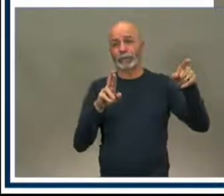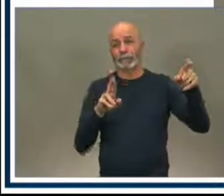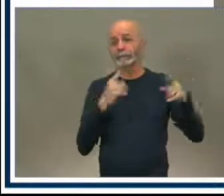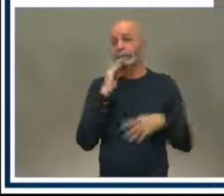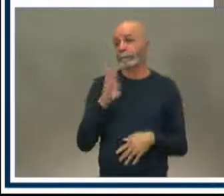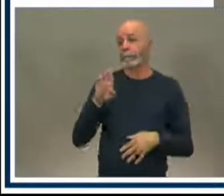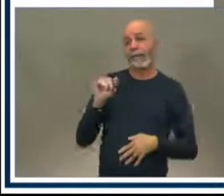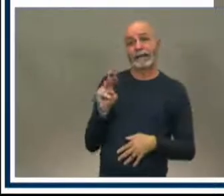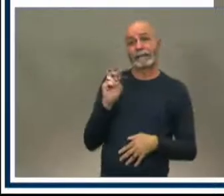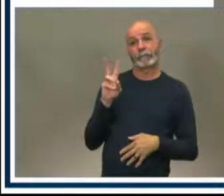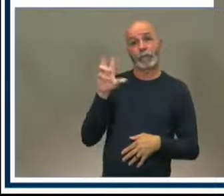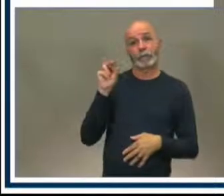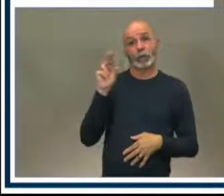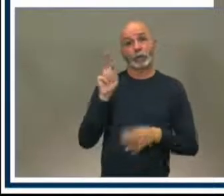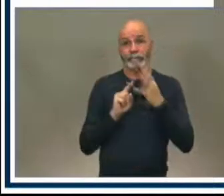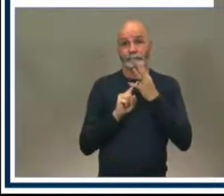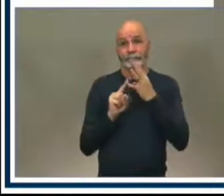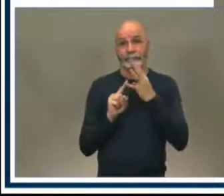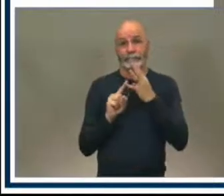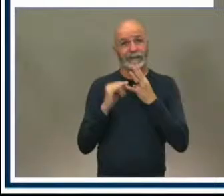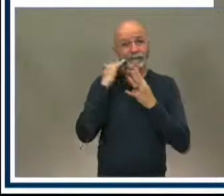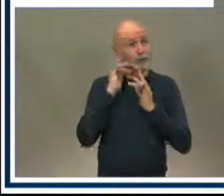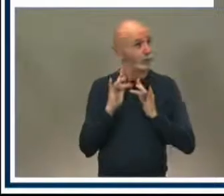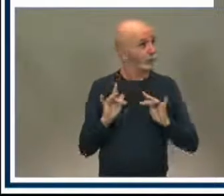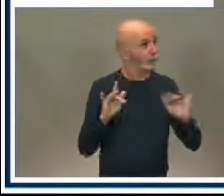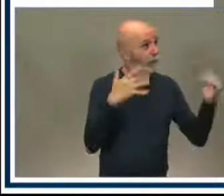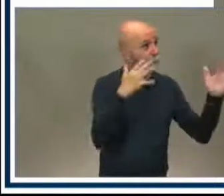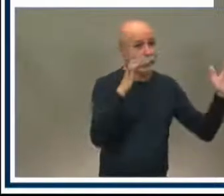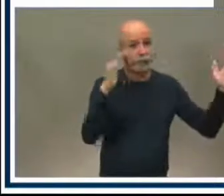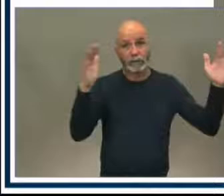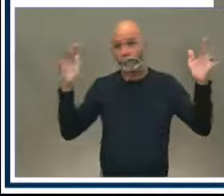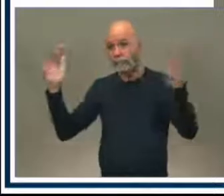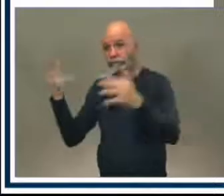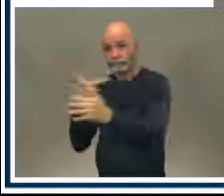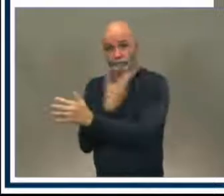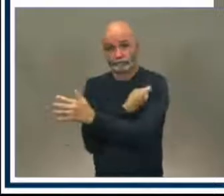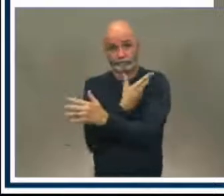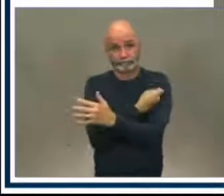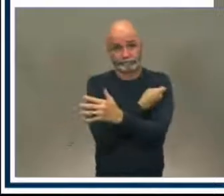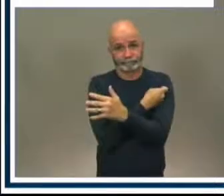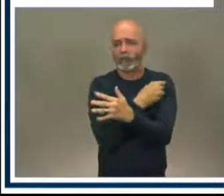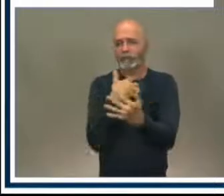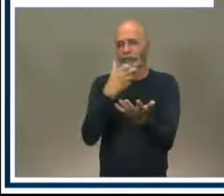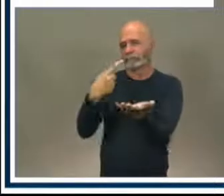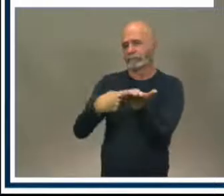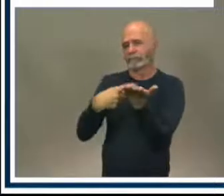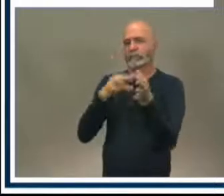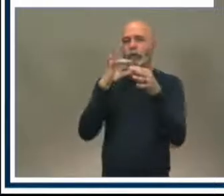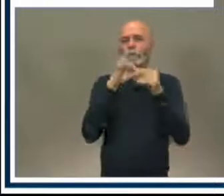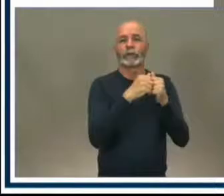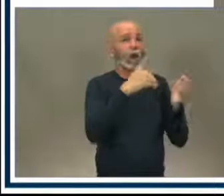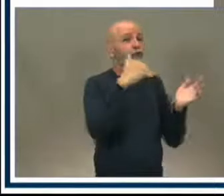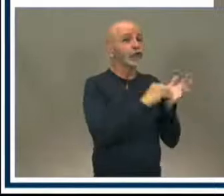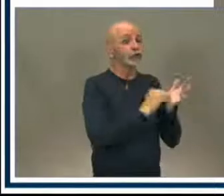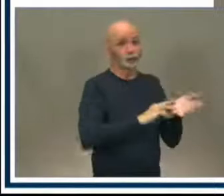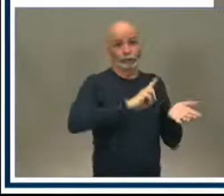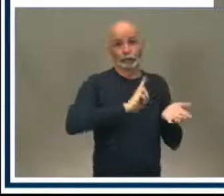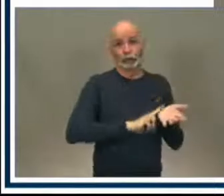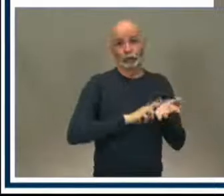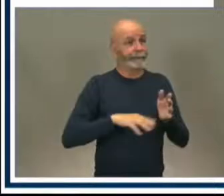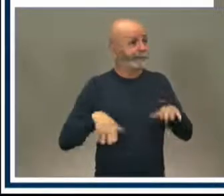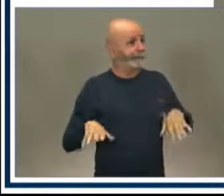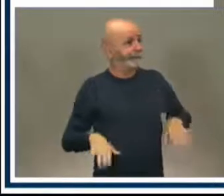I'm encouraged by the results, but I want to speak personally to unvaccinated healthcare workers. As healthcare workers,